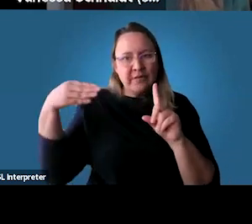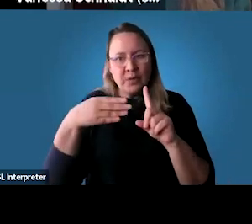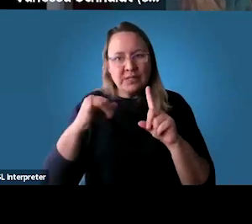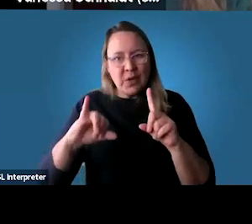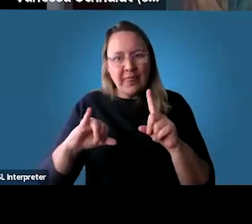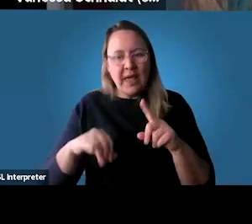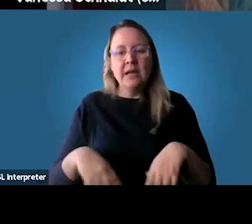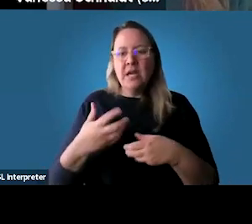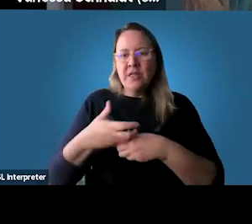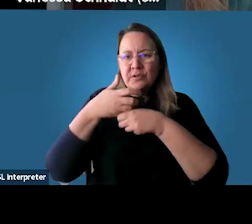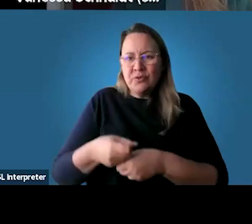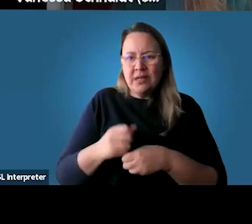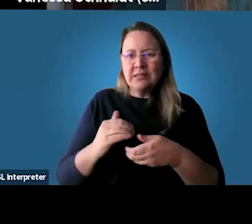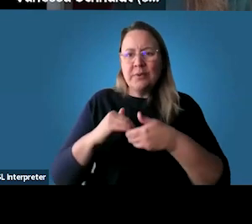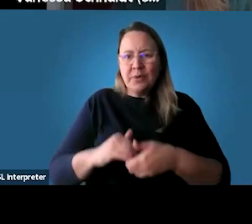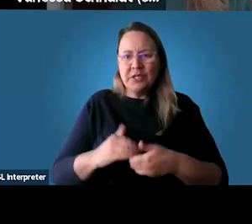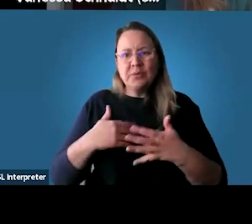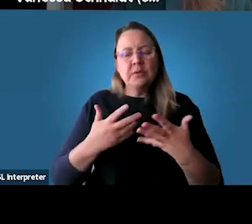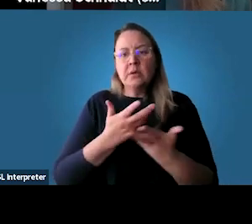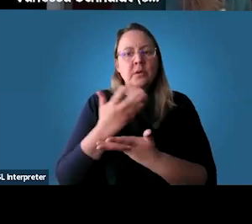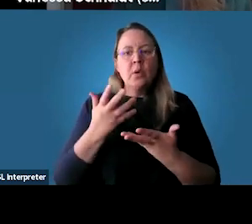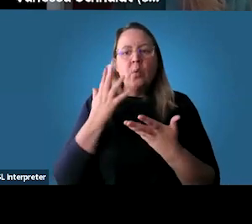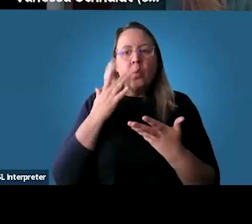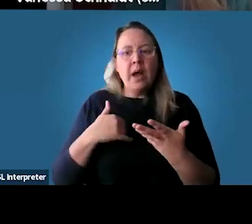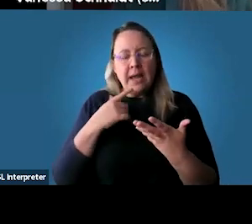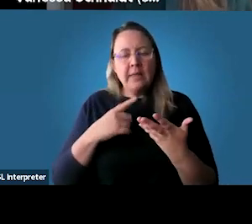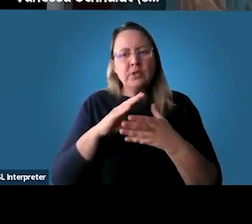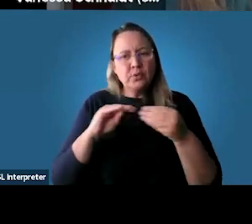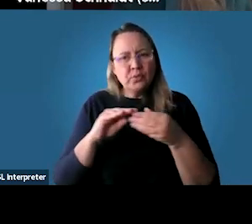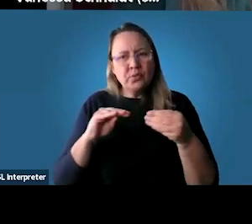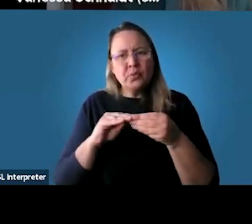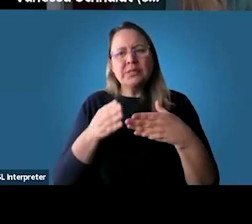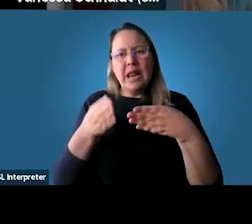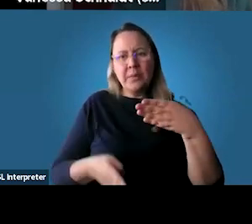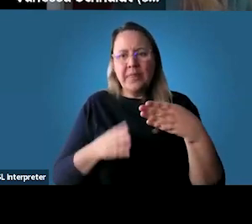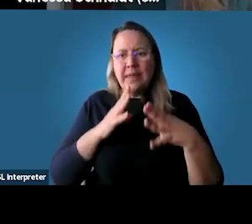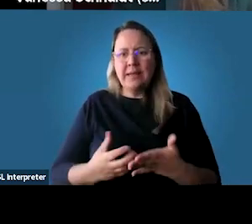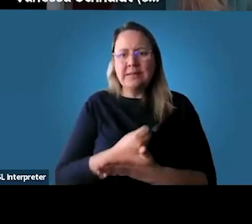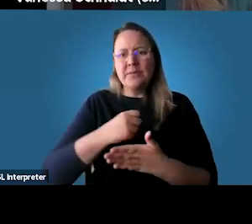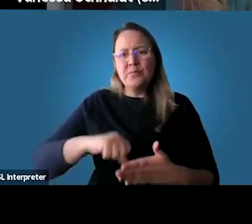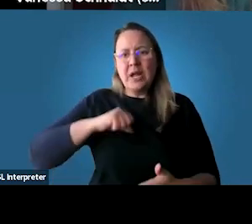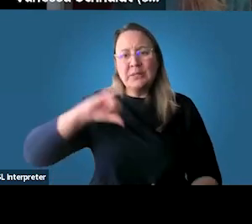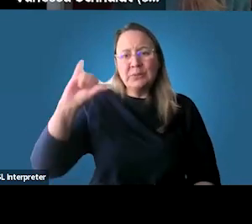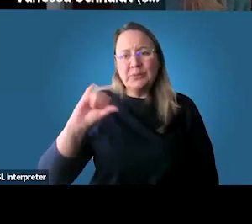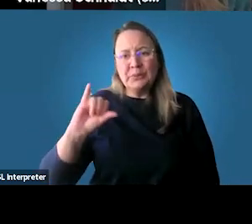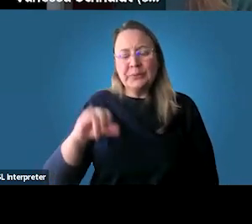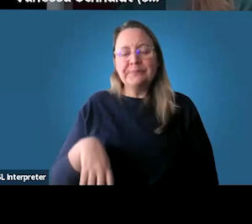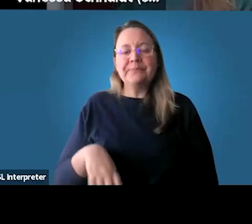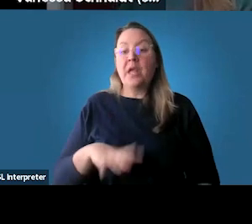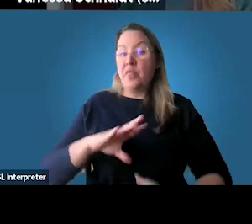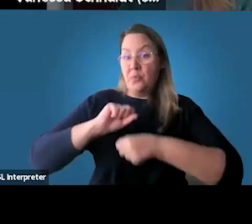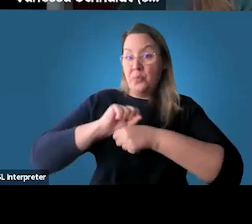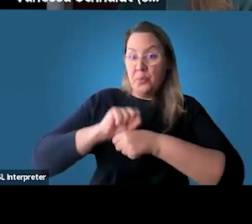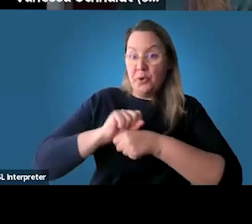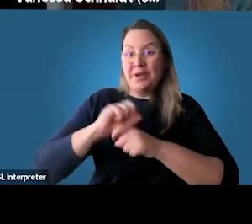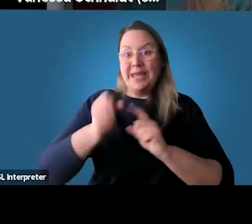trust and collaboration among our partners because these were stories and outcomes that they could take pride in too. And by highlighting the work and